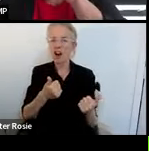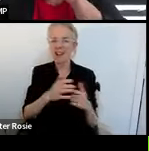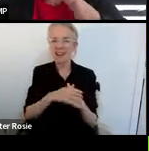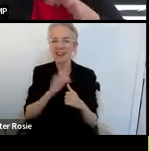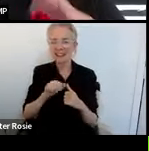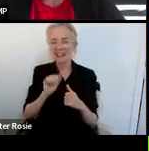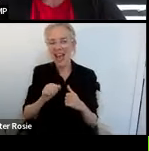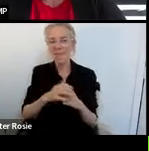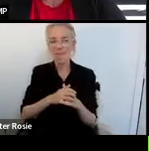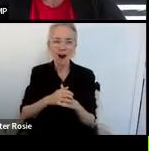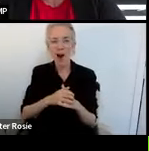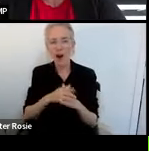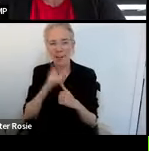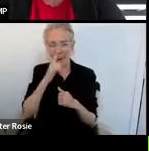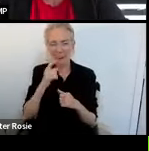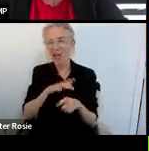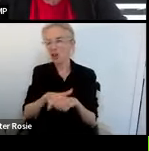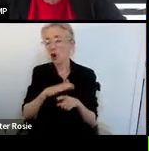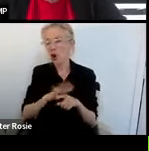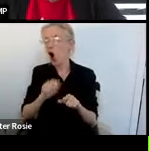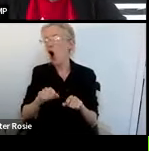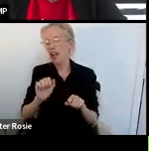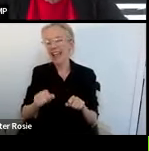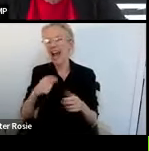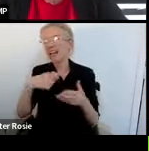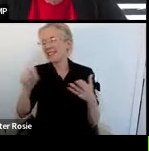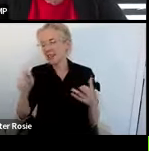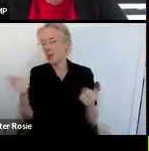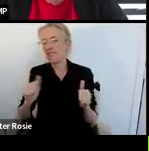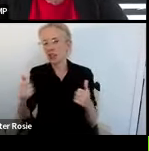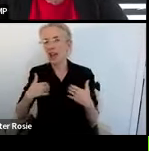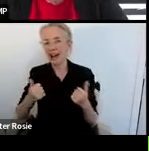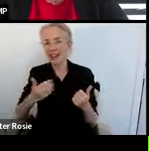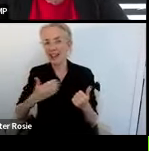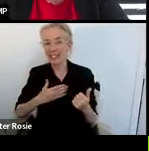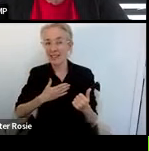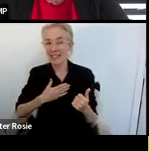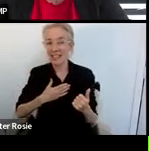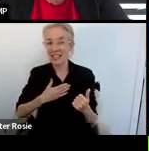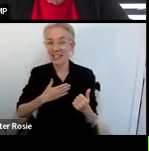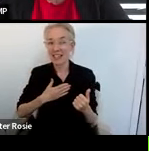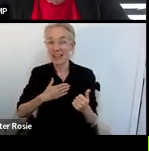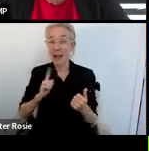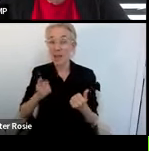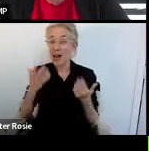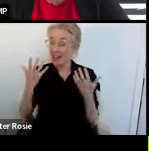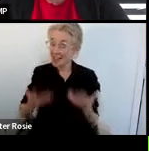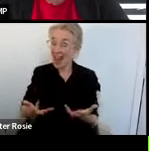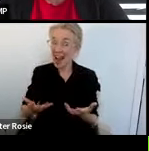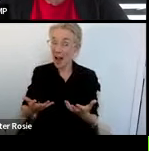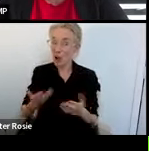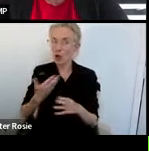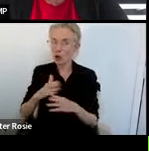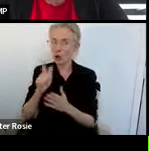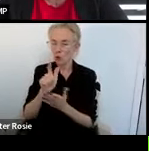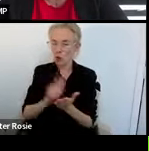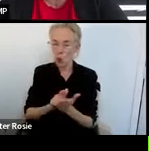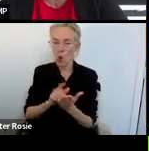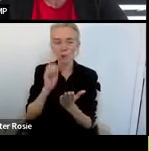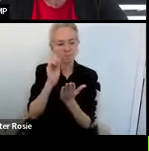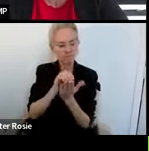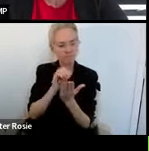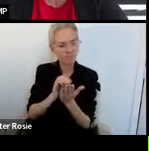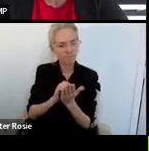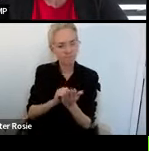3 people, all the rest of it. I think that in terms of health and safety, we've gone, everybody, including myself, has gone through a journey of